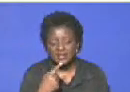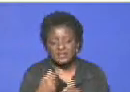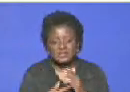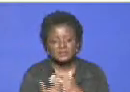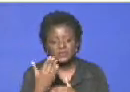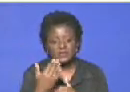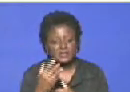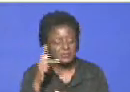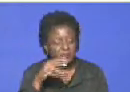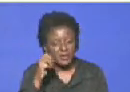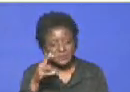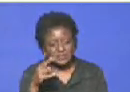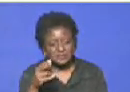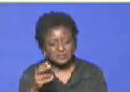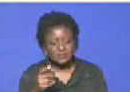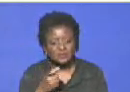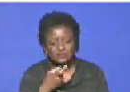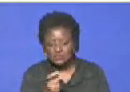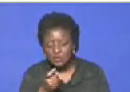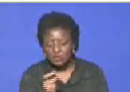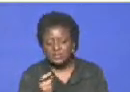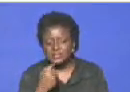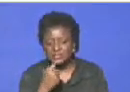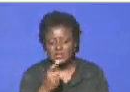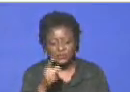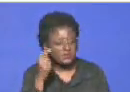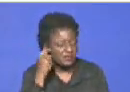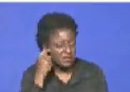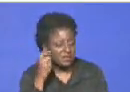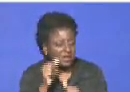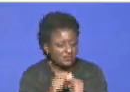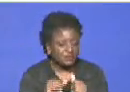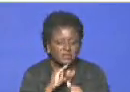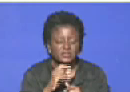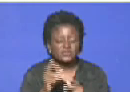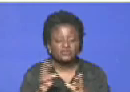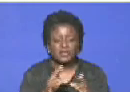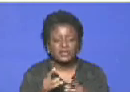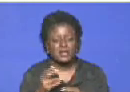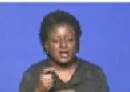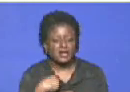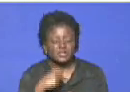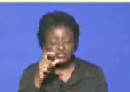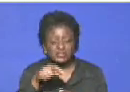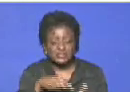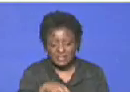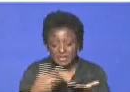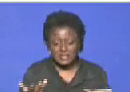"You think everyone's ready?" I think they're ready. I'll stand here now and ring the bell.